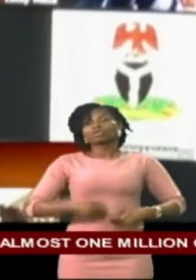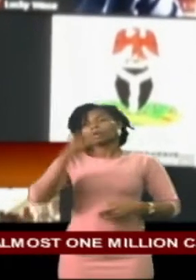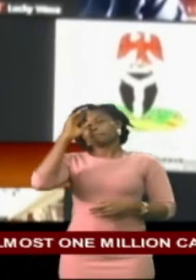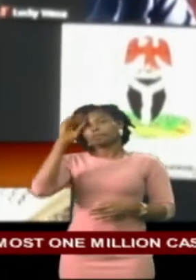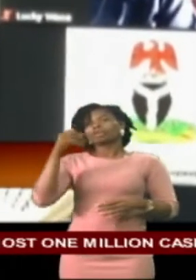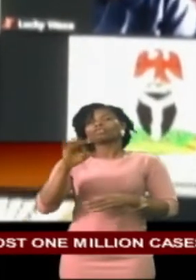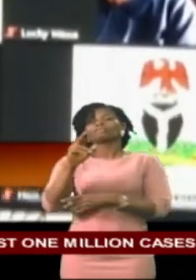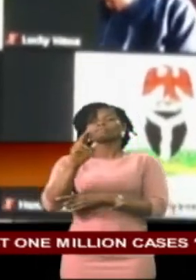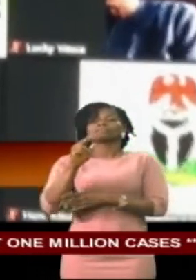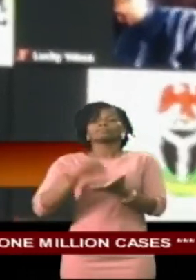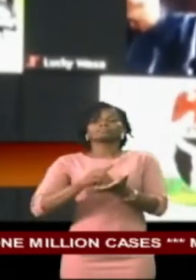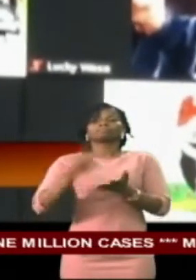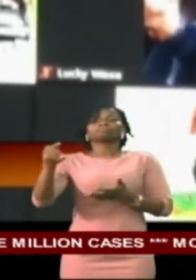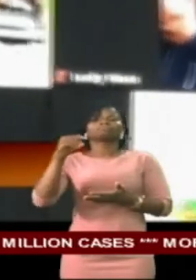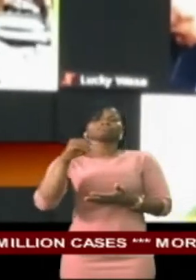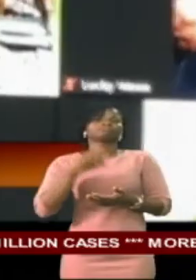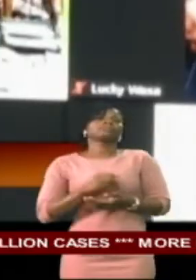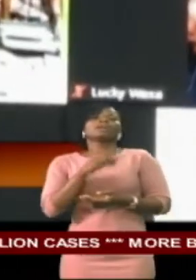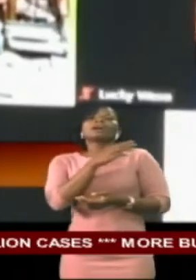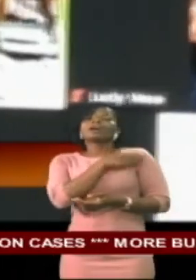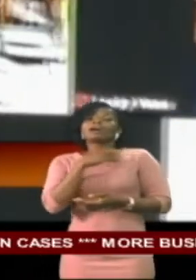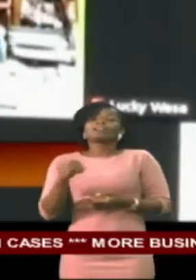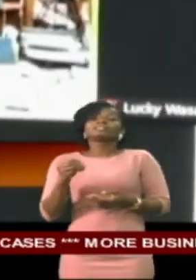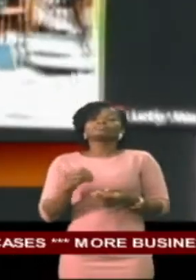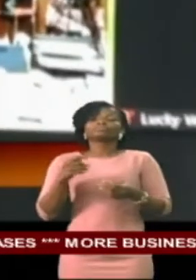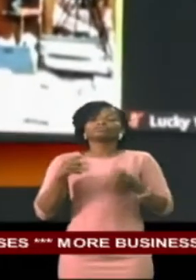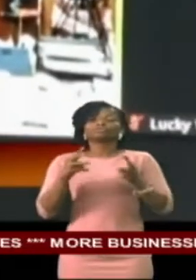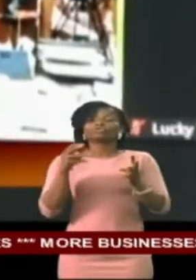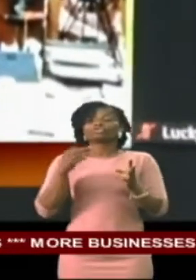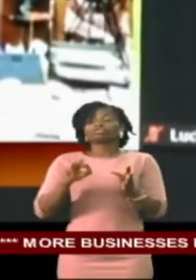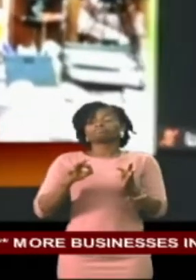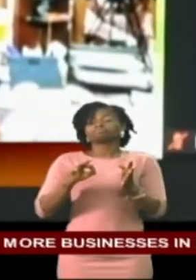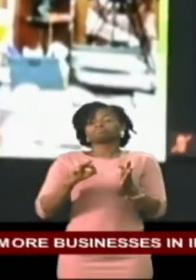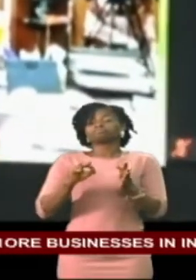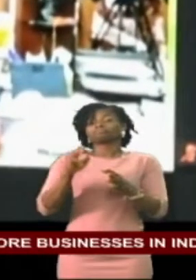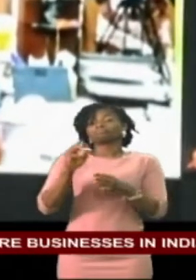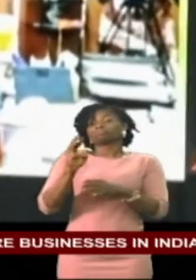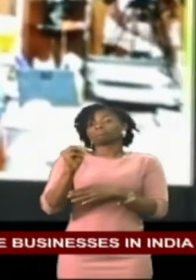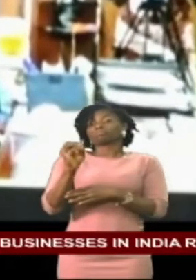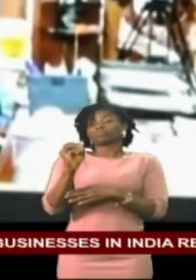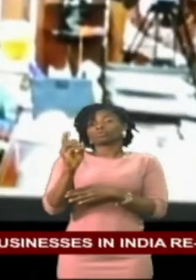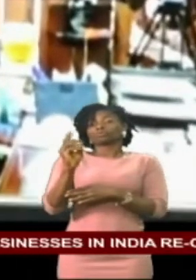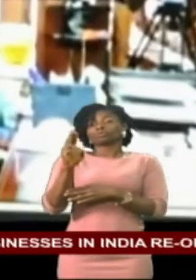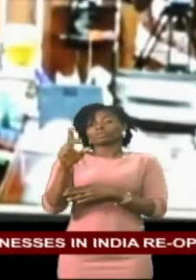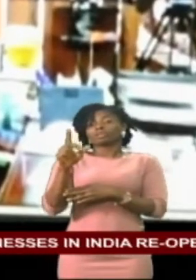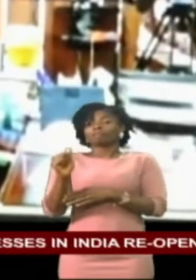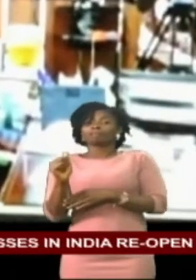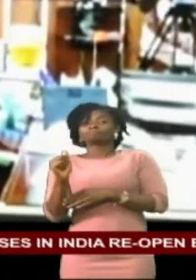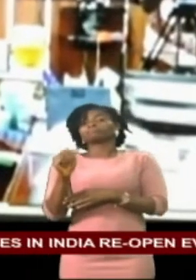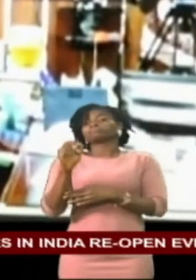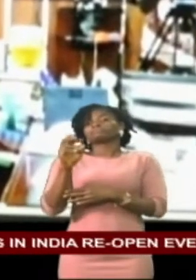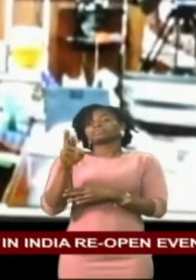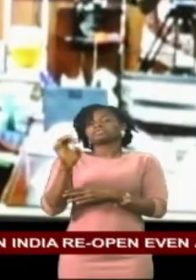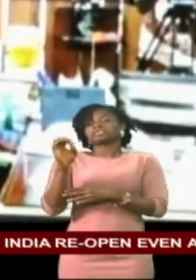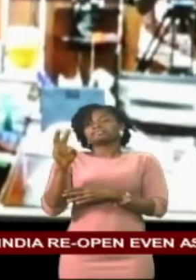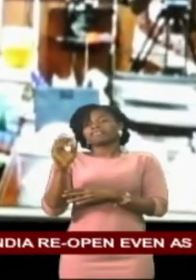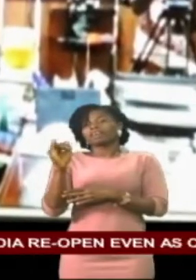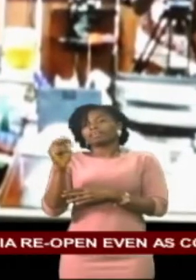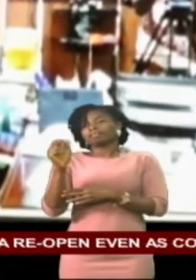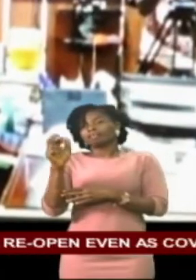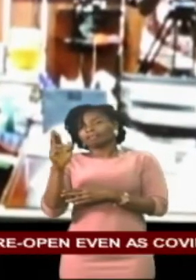the Niger Delta, and the modular refinery is the way to go. But before then as well, we'll have to